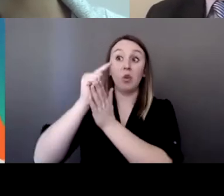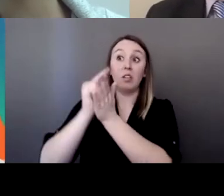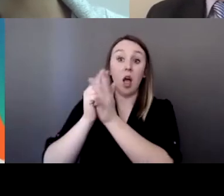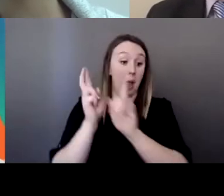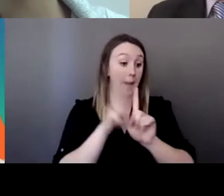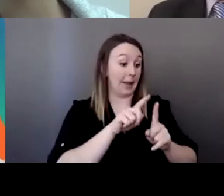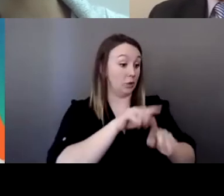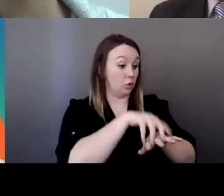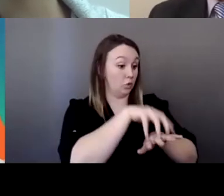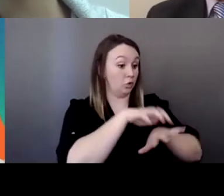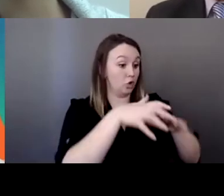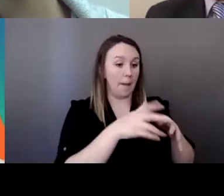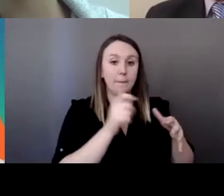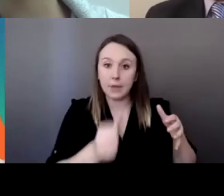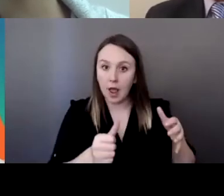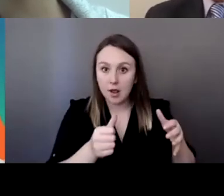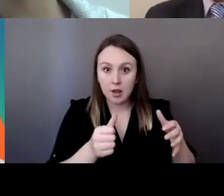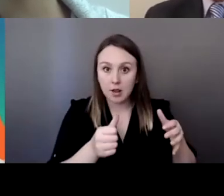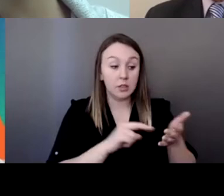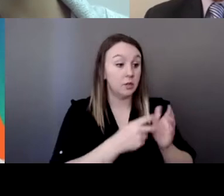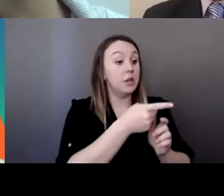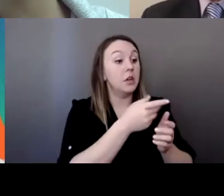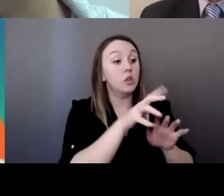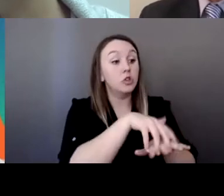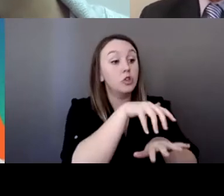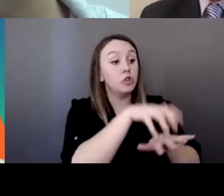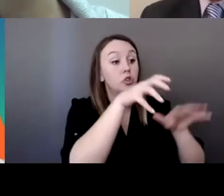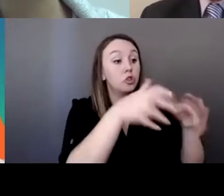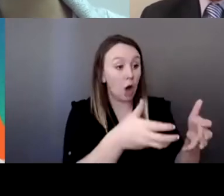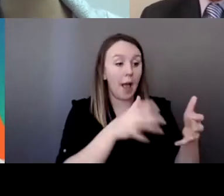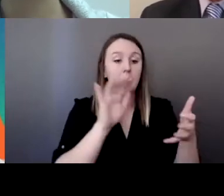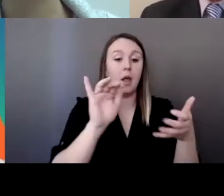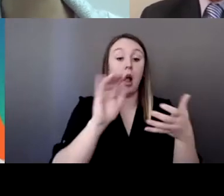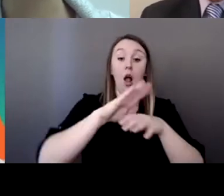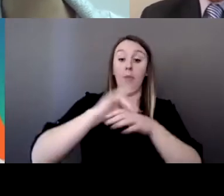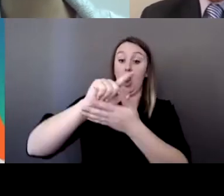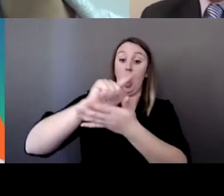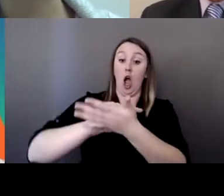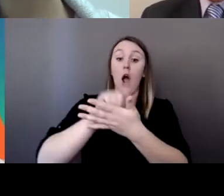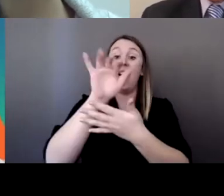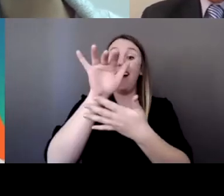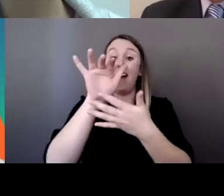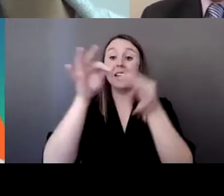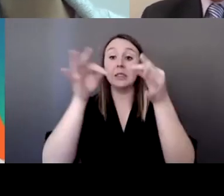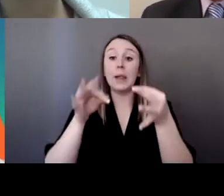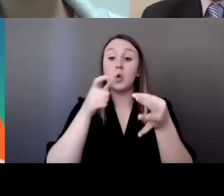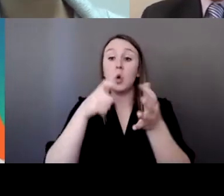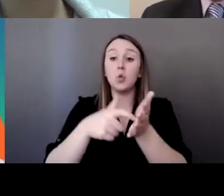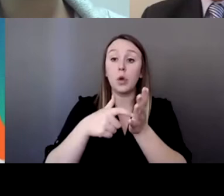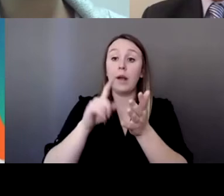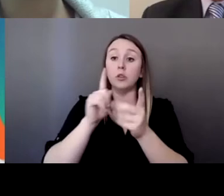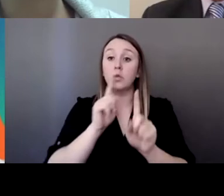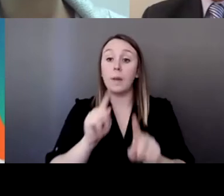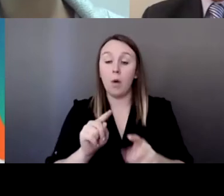So tribes were left off the legislation. As you know that, and you